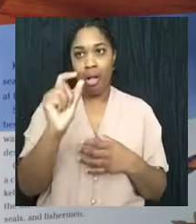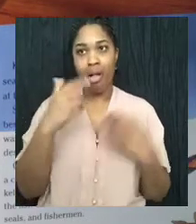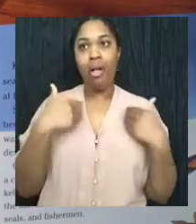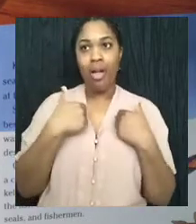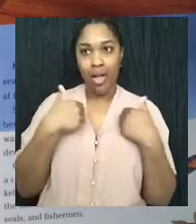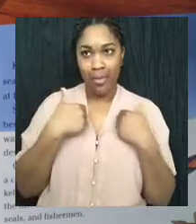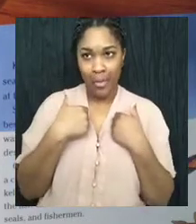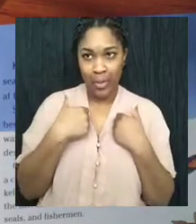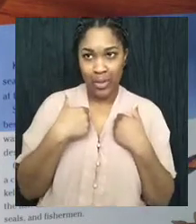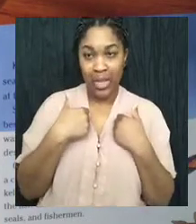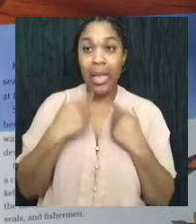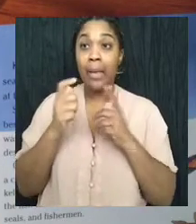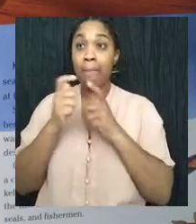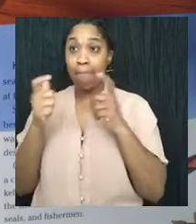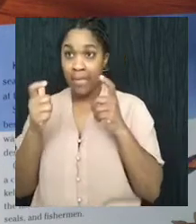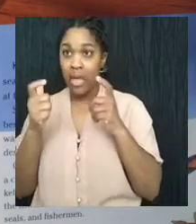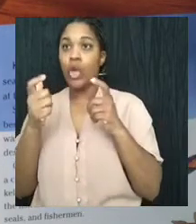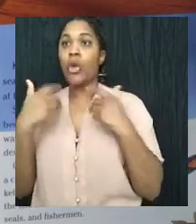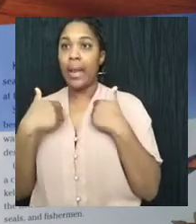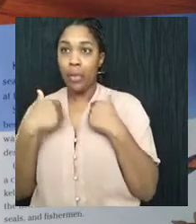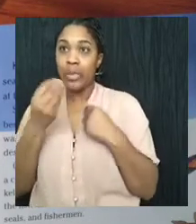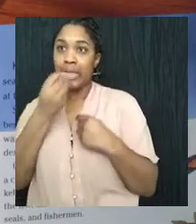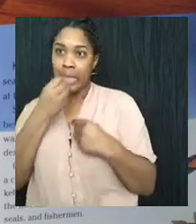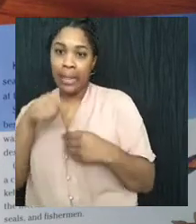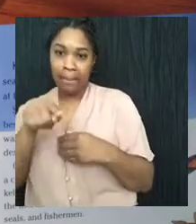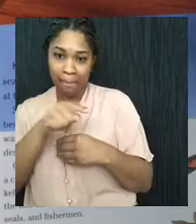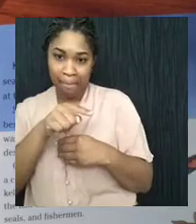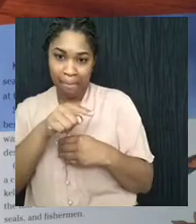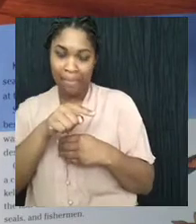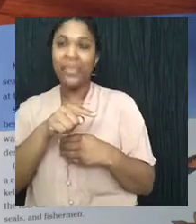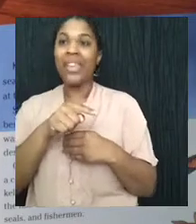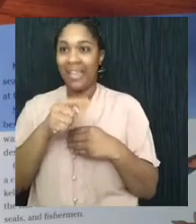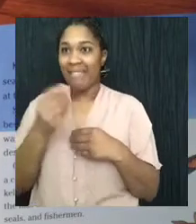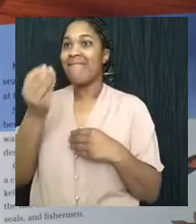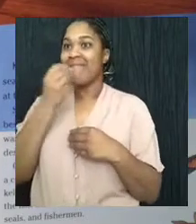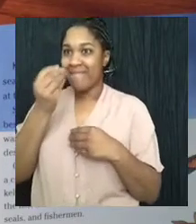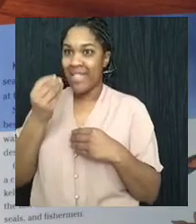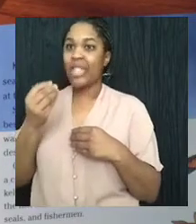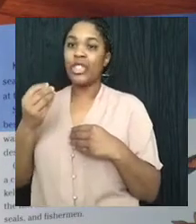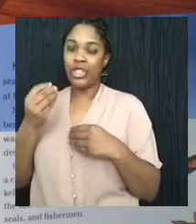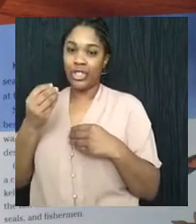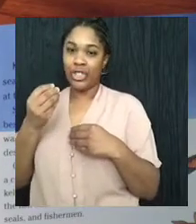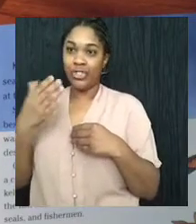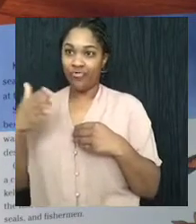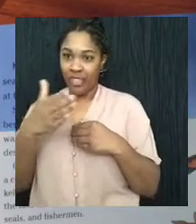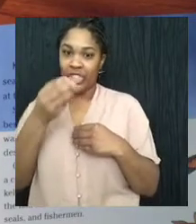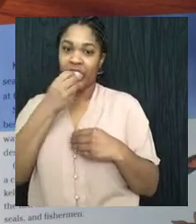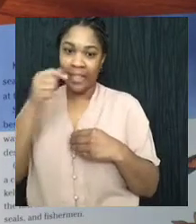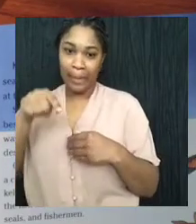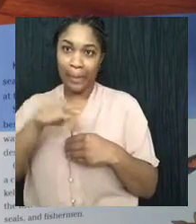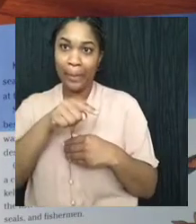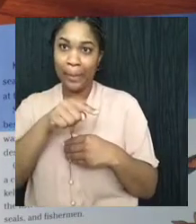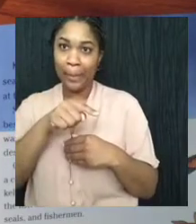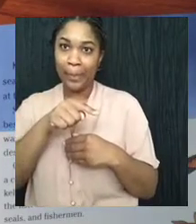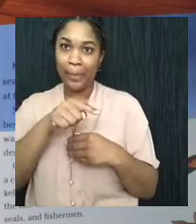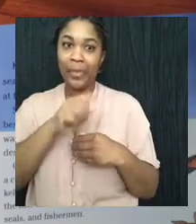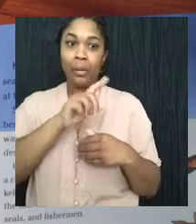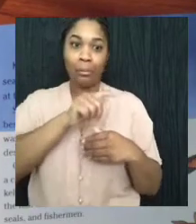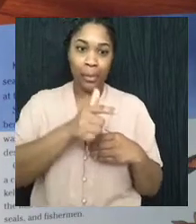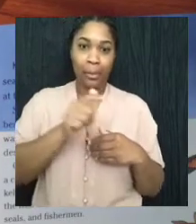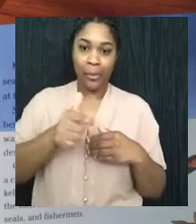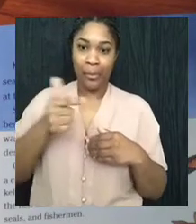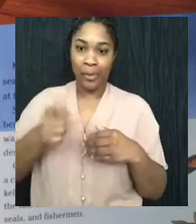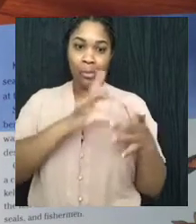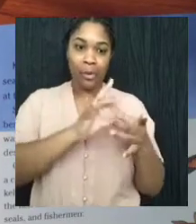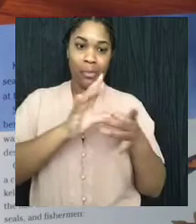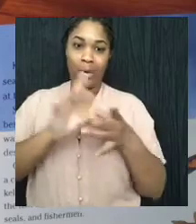eaten by bigger animals that are eaten by fish. The fish are food for eagles and